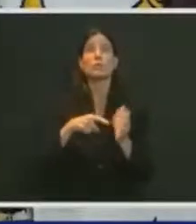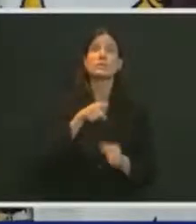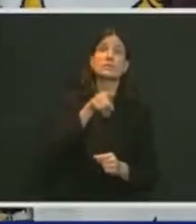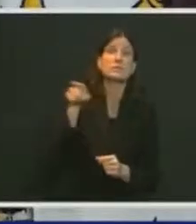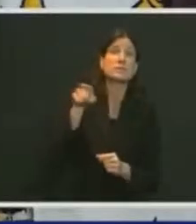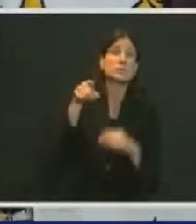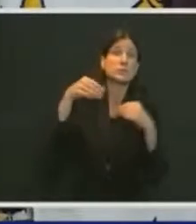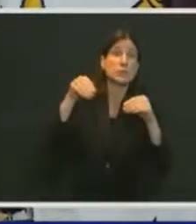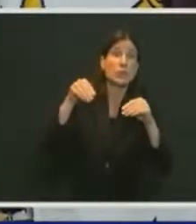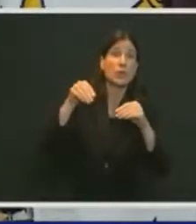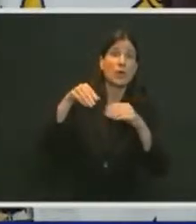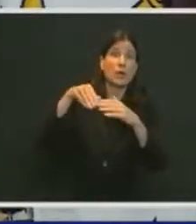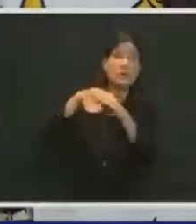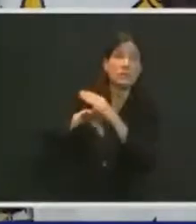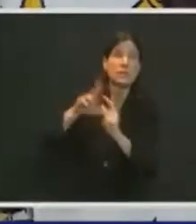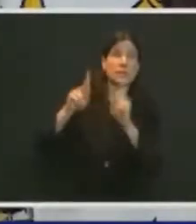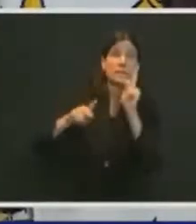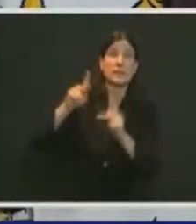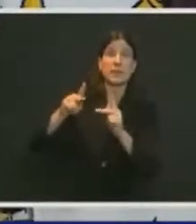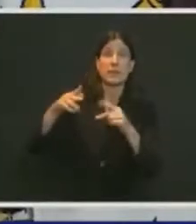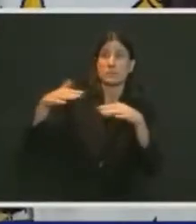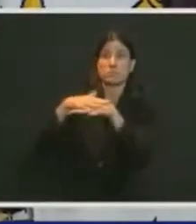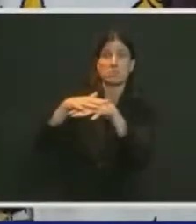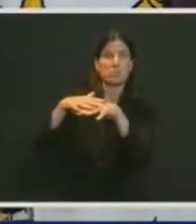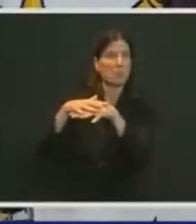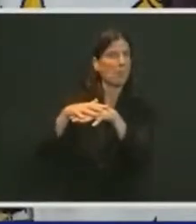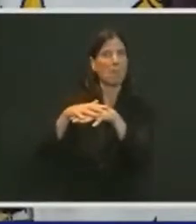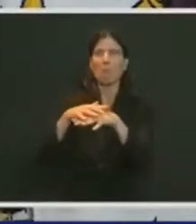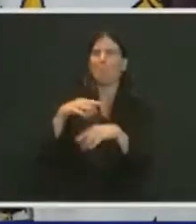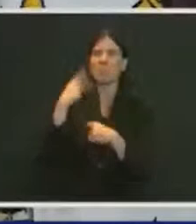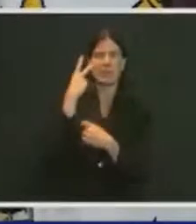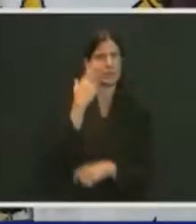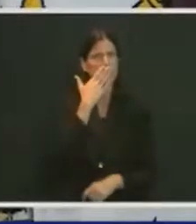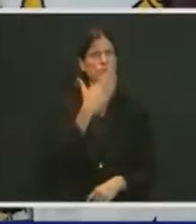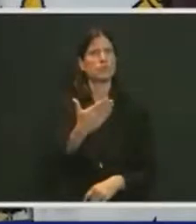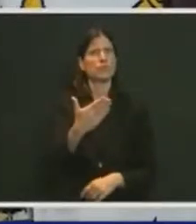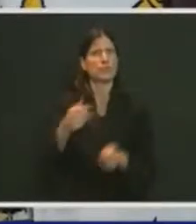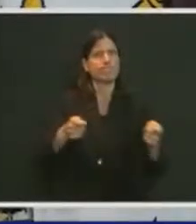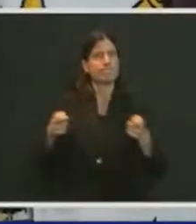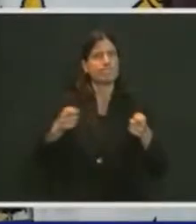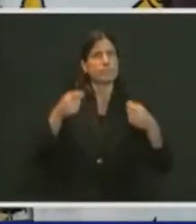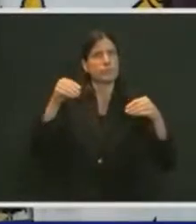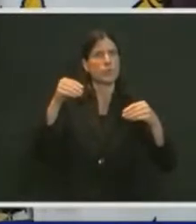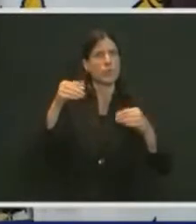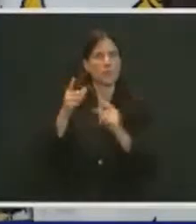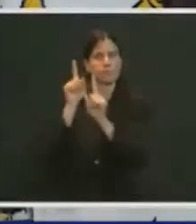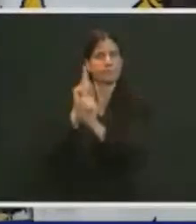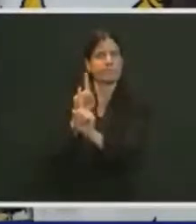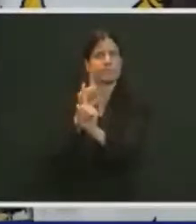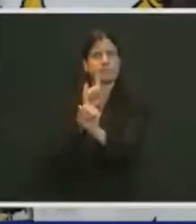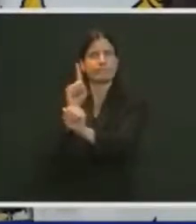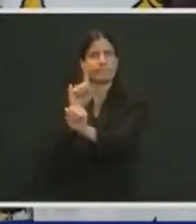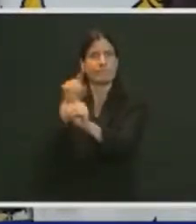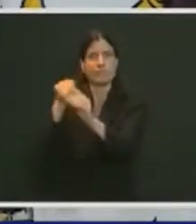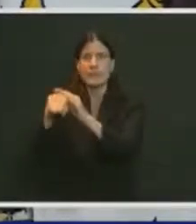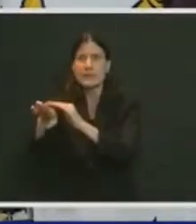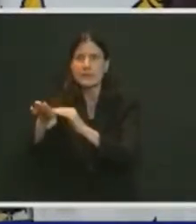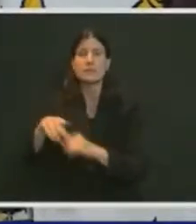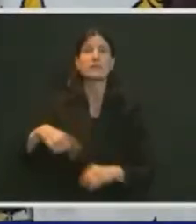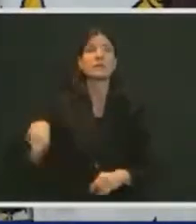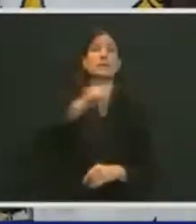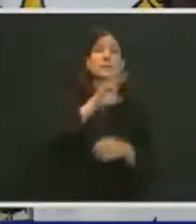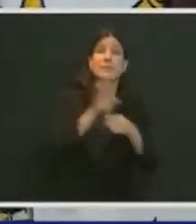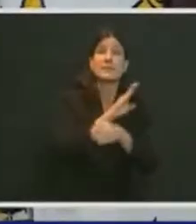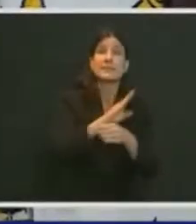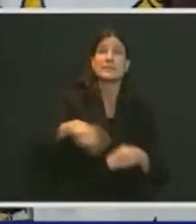stores. Nothing that we haven't been able to handle. Retailers have been super compliant. So again, I want to thank you. In